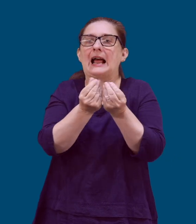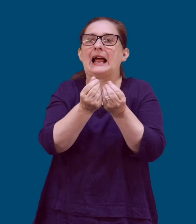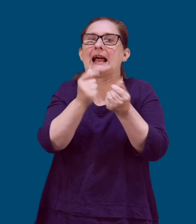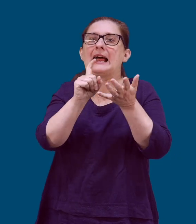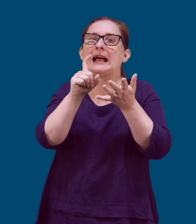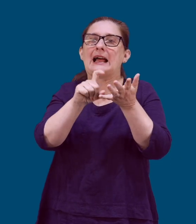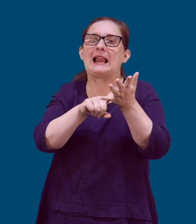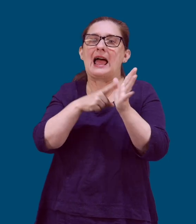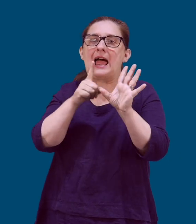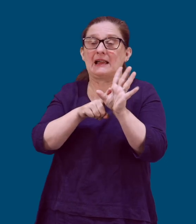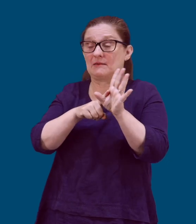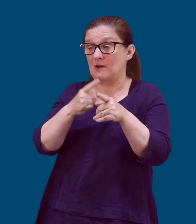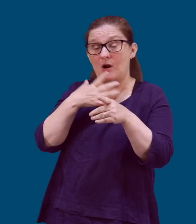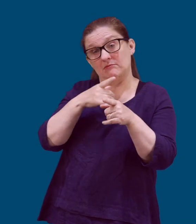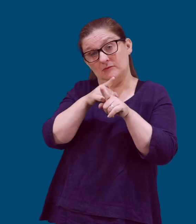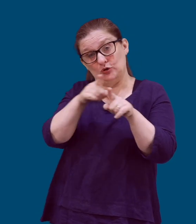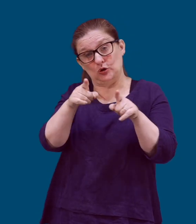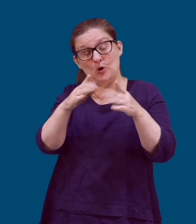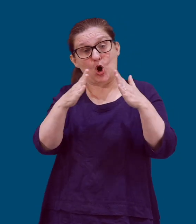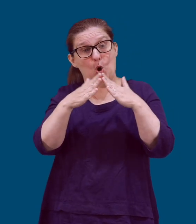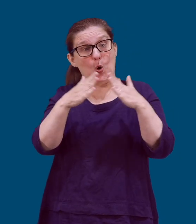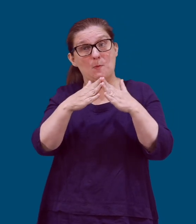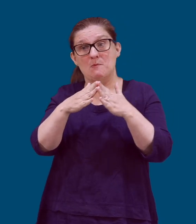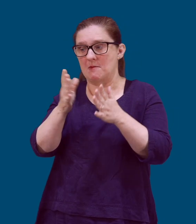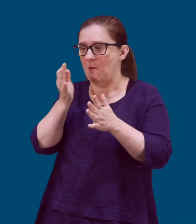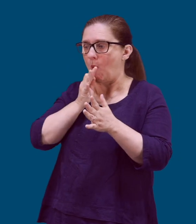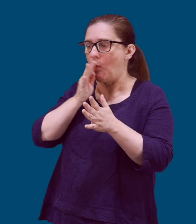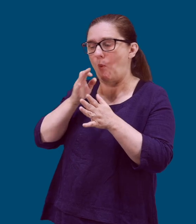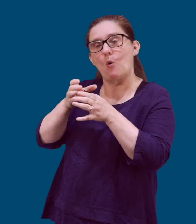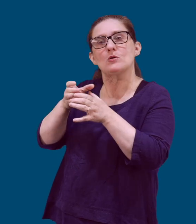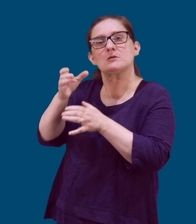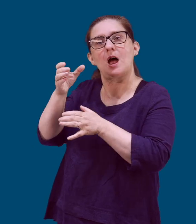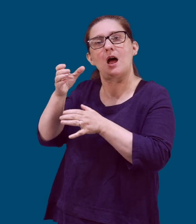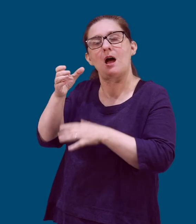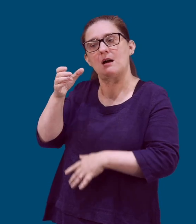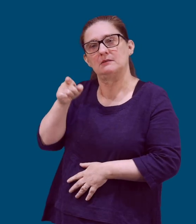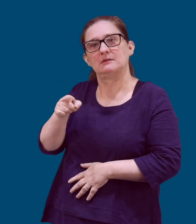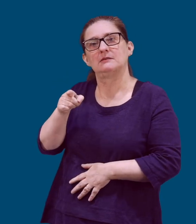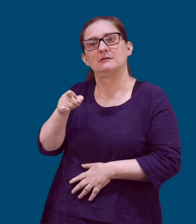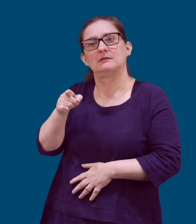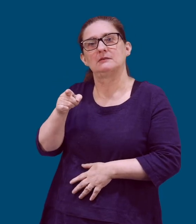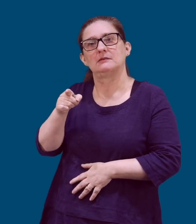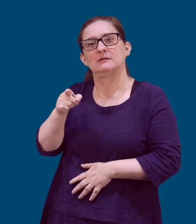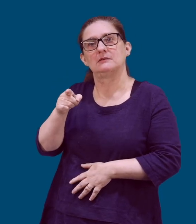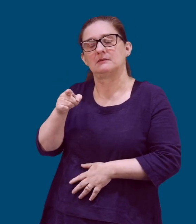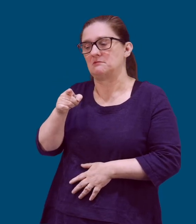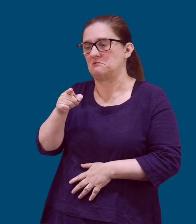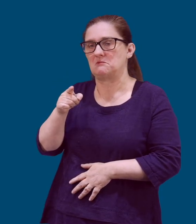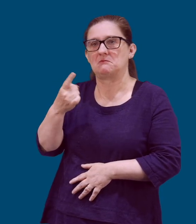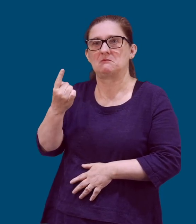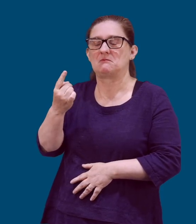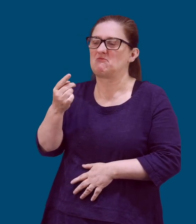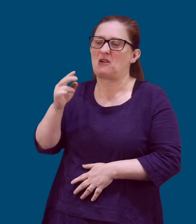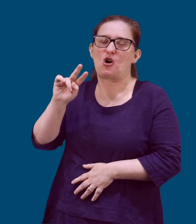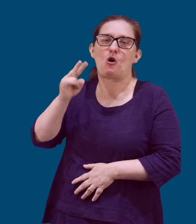you first at home with your glass of water. And I want you to just place your finger, one or